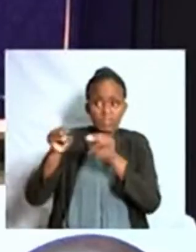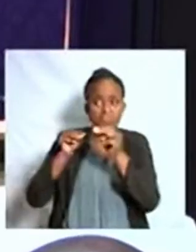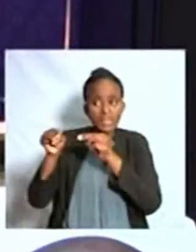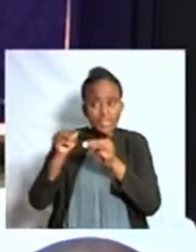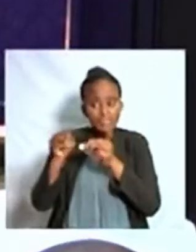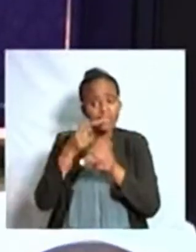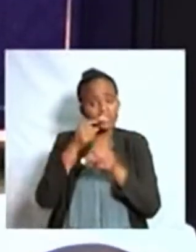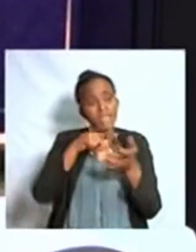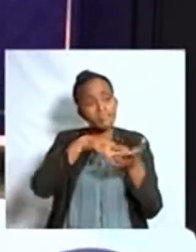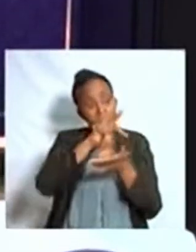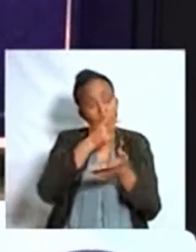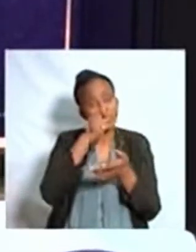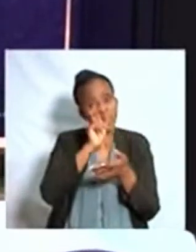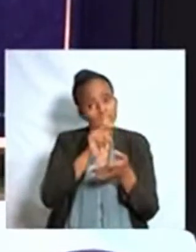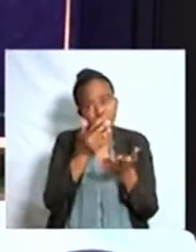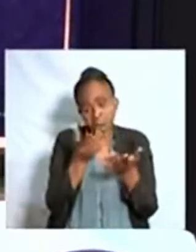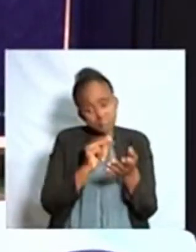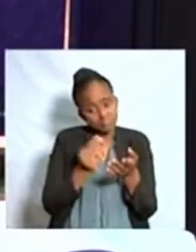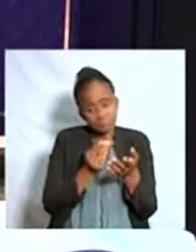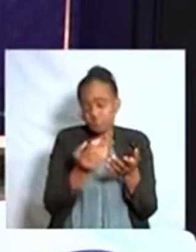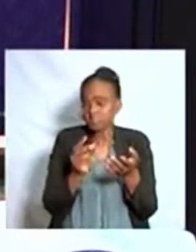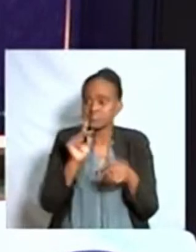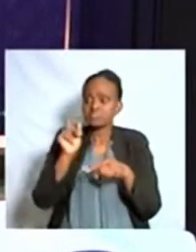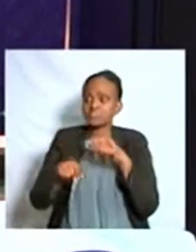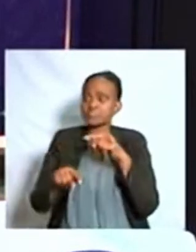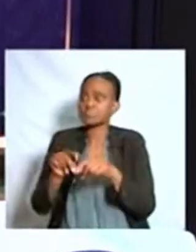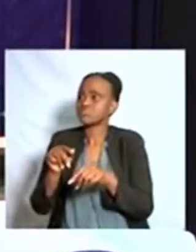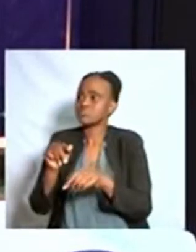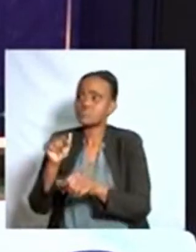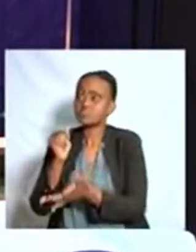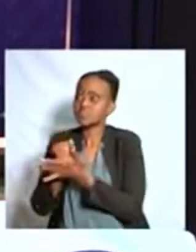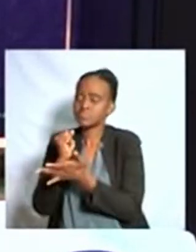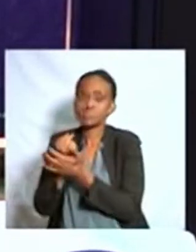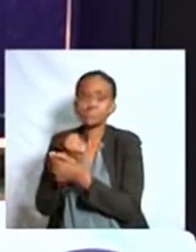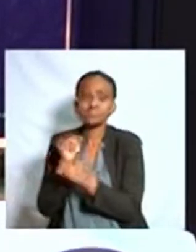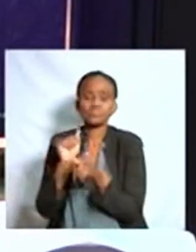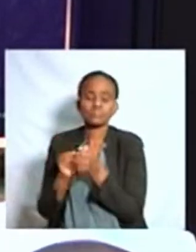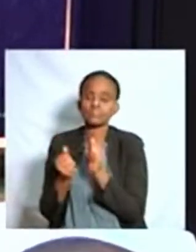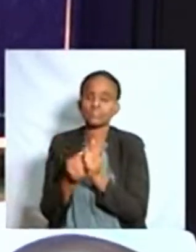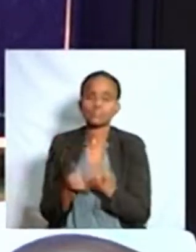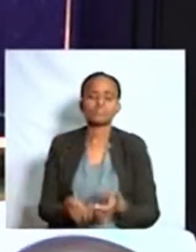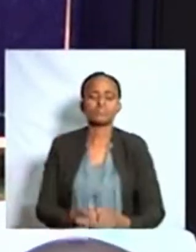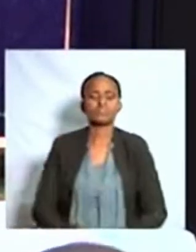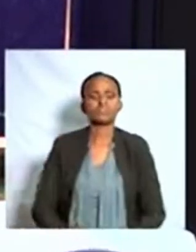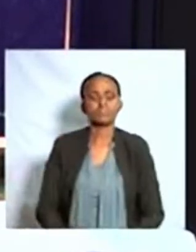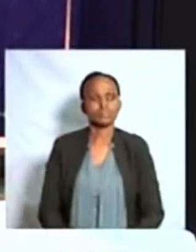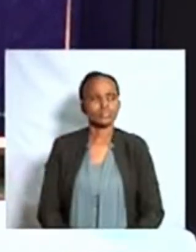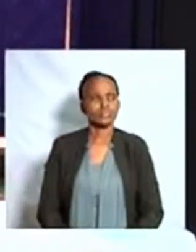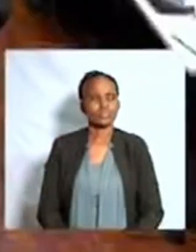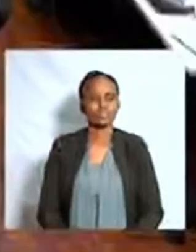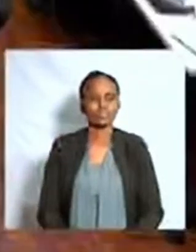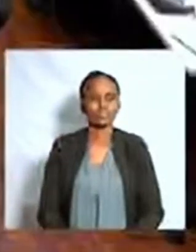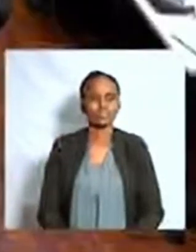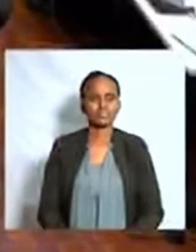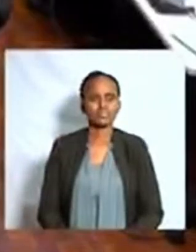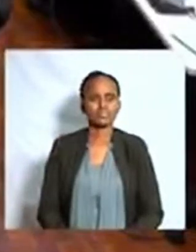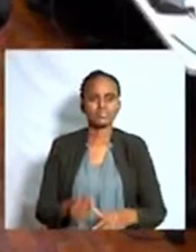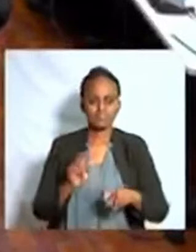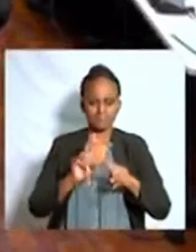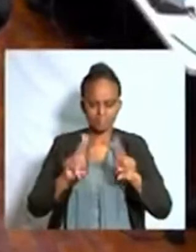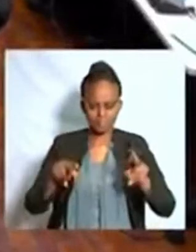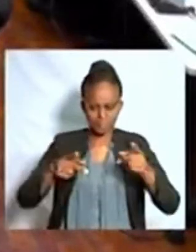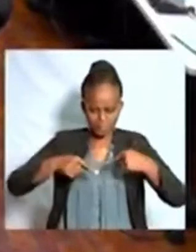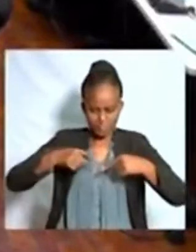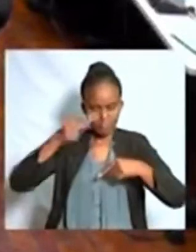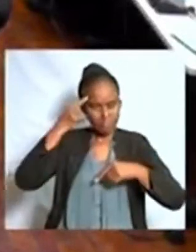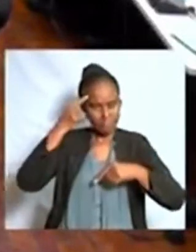Insist to pay, there's nothing an They can internal auditor continue. can do. Thank Yes, you. Honorable Nyambos, I Yeah. just need Chair, the local government that